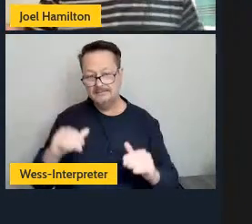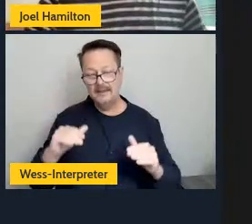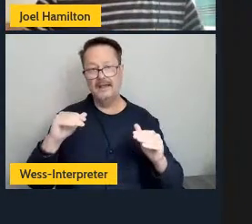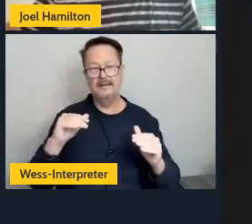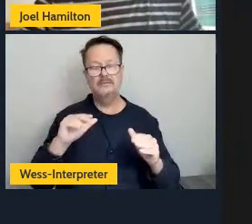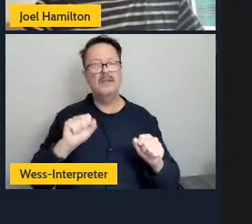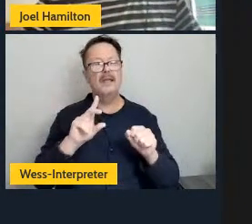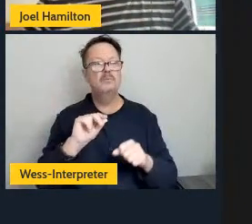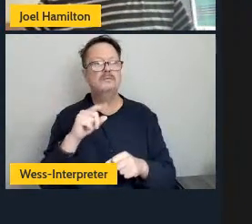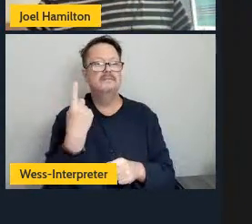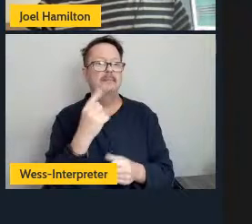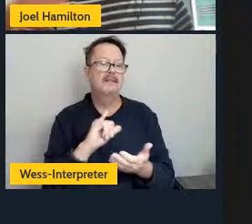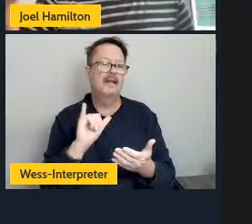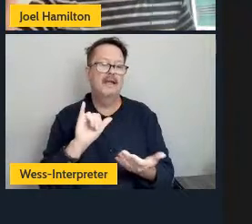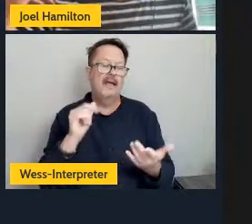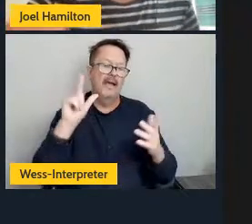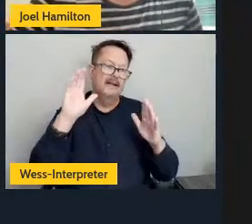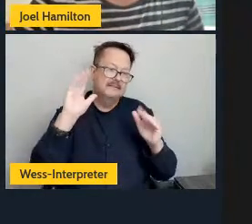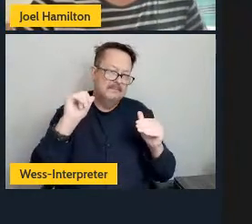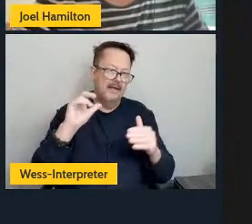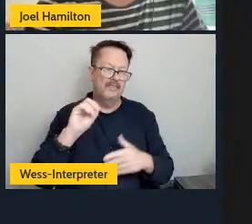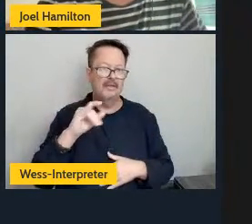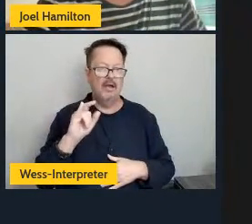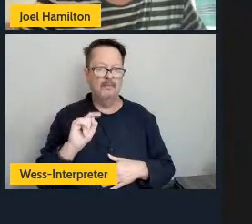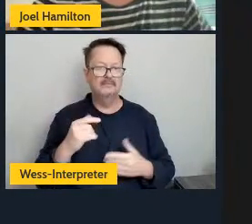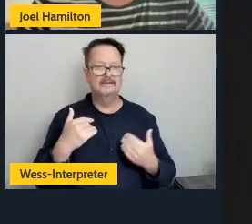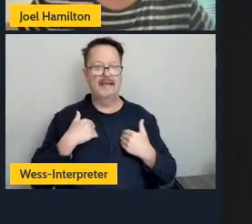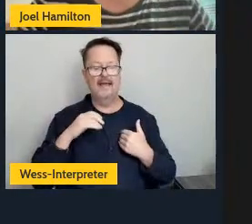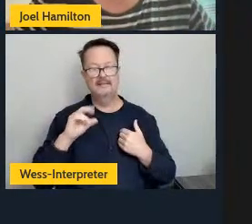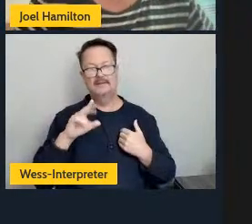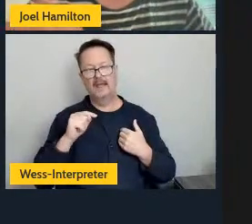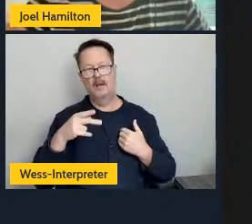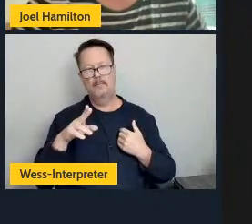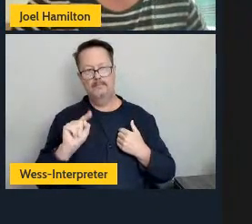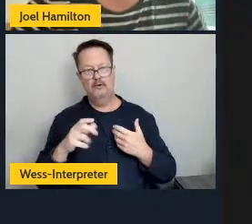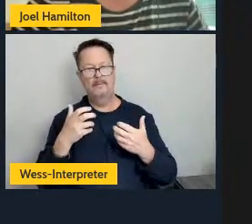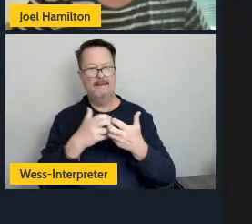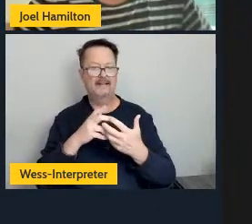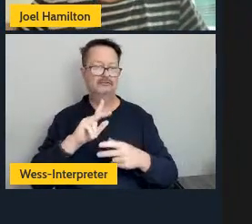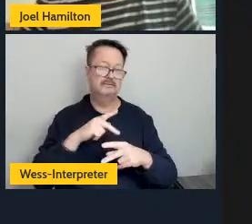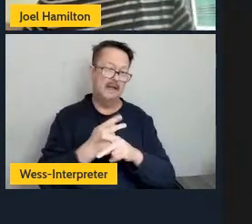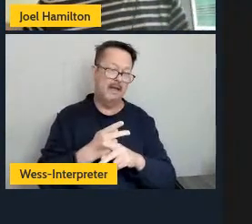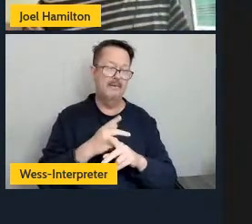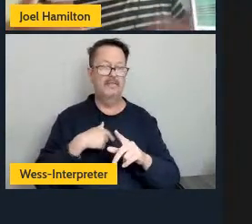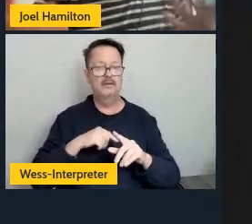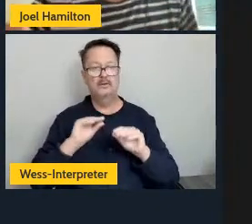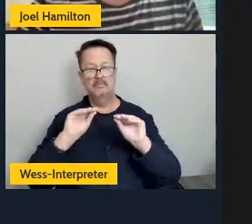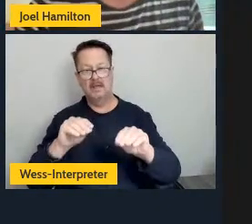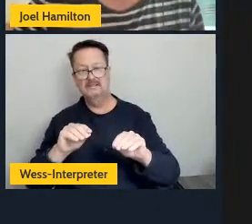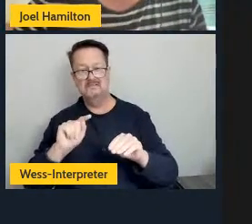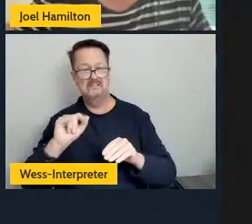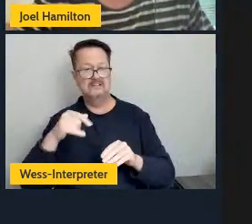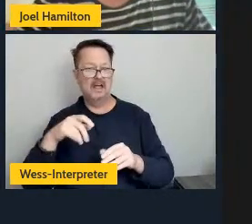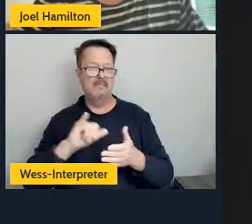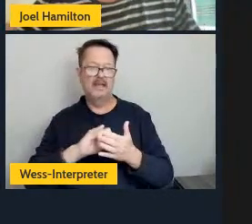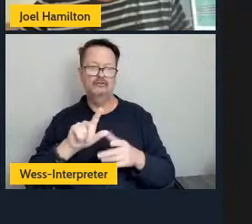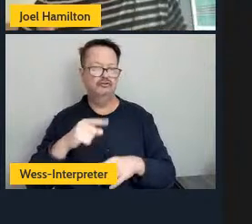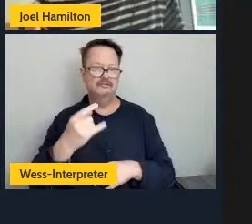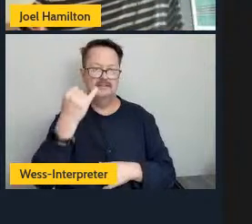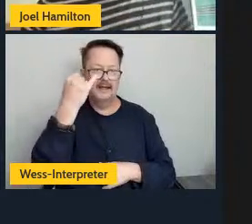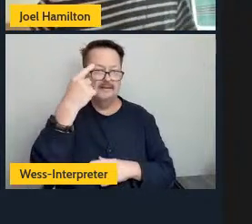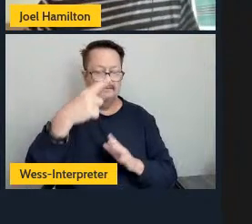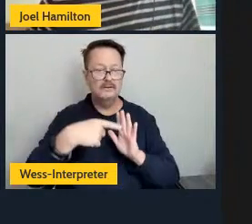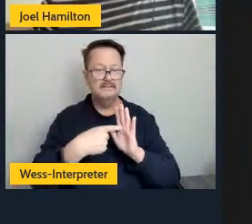do something like expect that the object has an output matching type and pass in the type. I mean, this is just an idea, but for